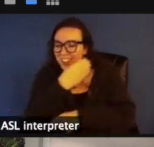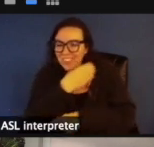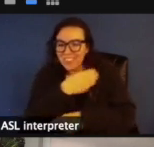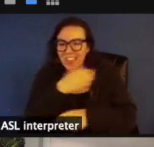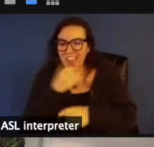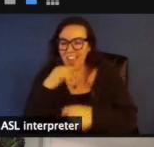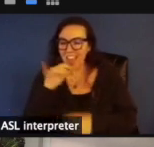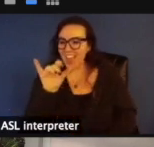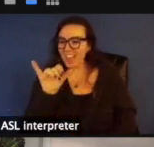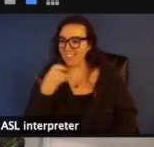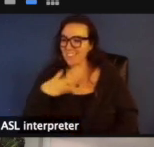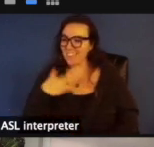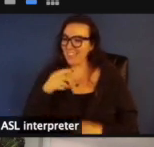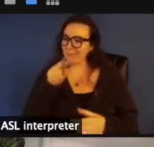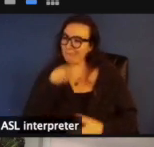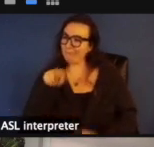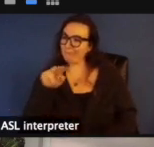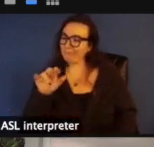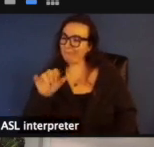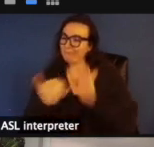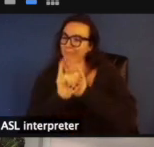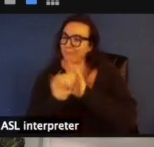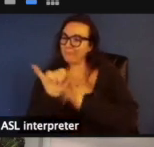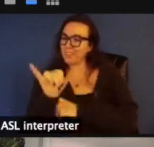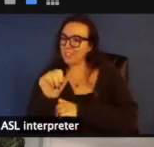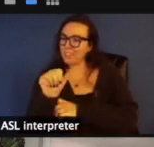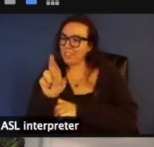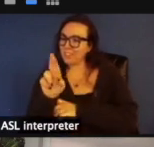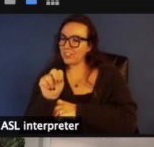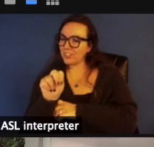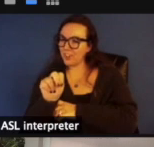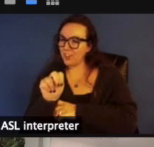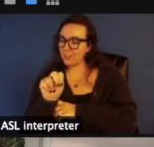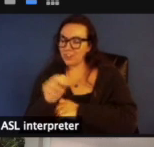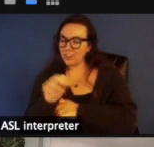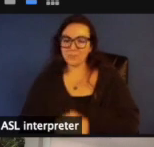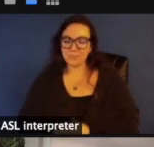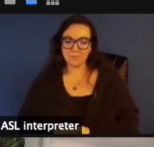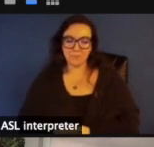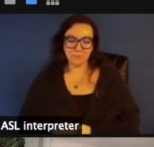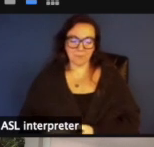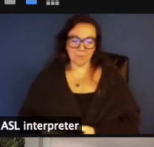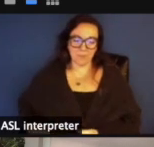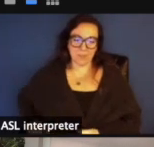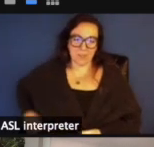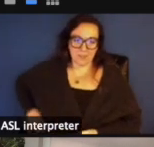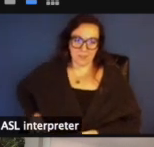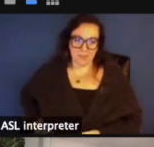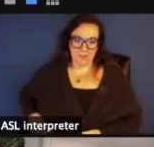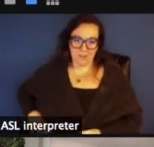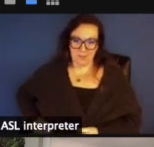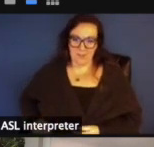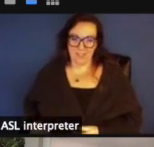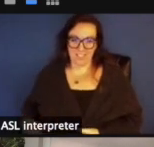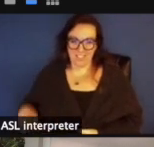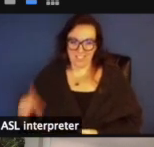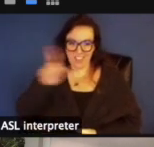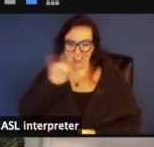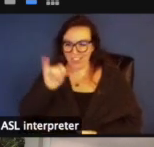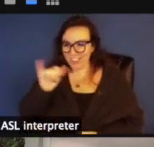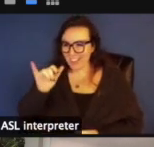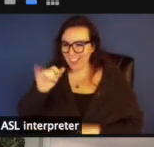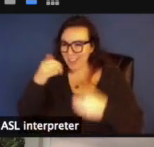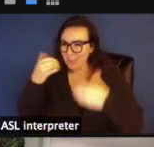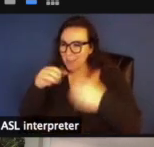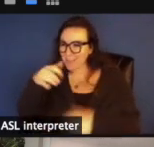yarn feel to it. Yeah. Okay, then we're gonna go on to the next piece. Two pieces. It could have been put on a hanger as well, wrapped